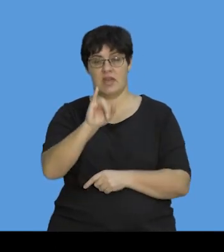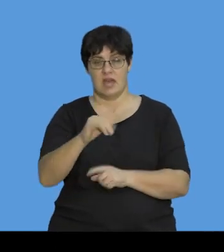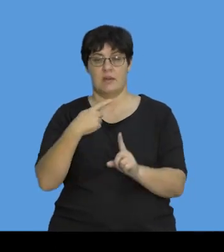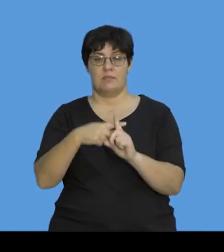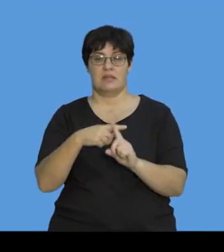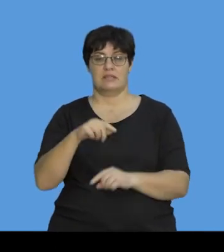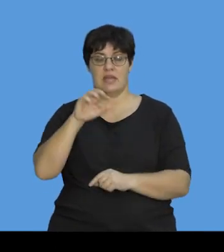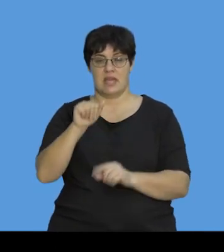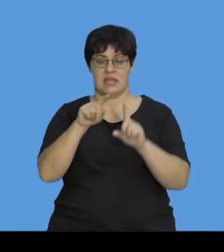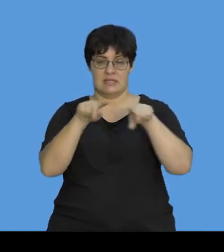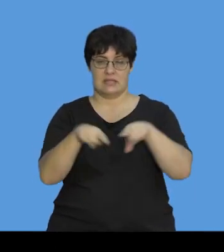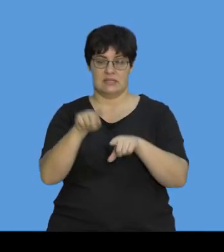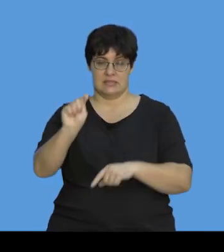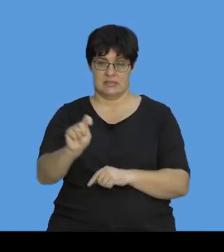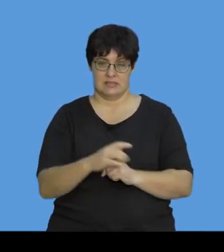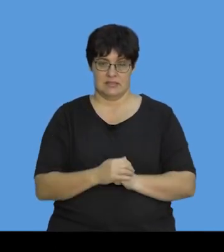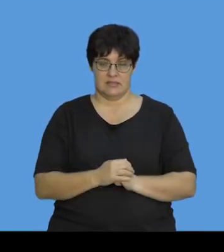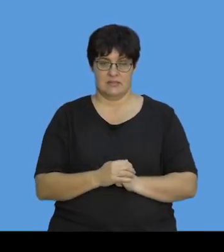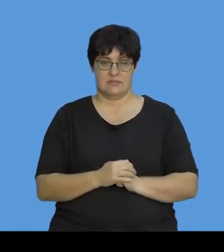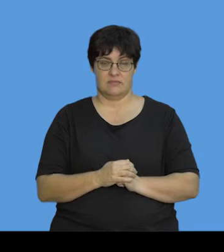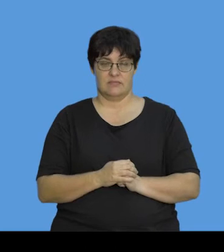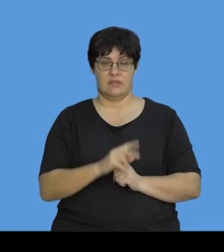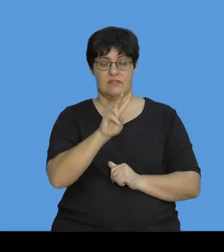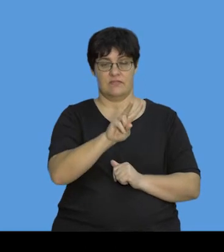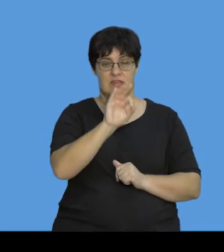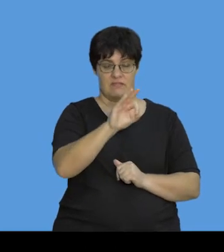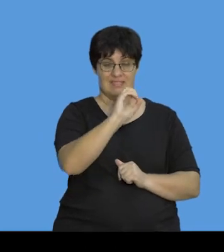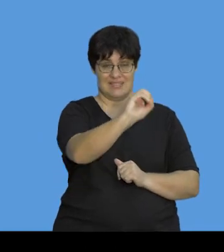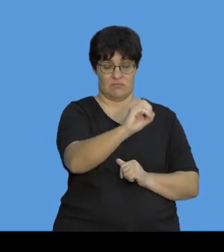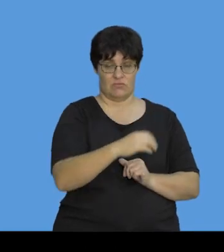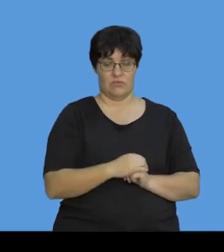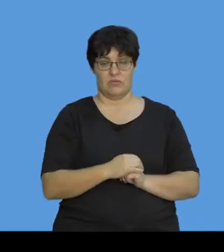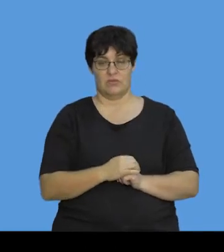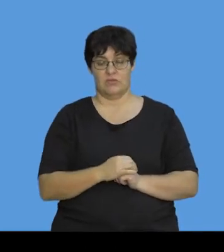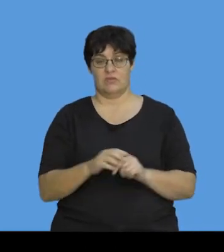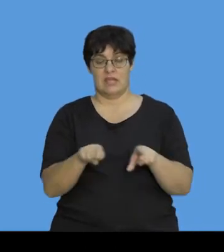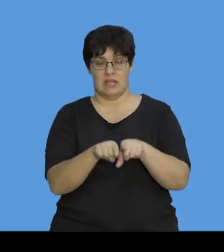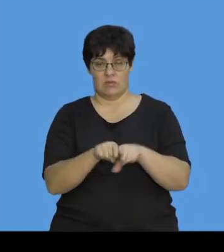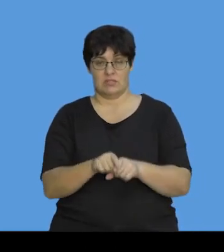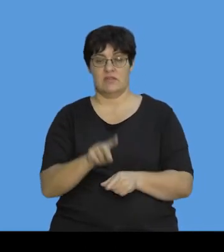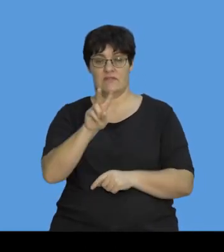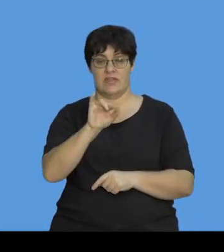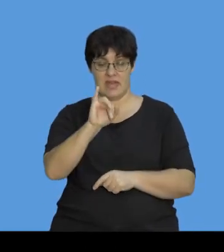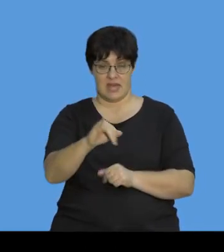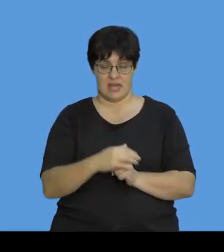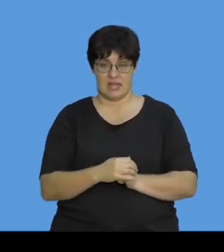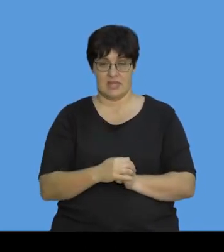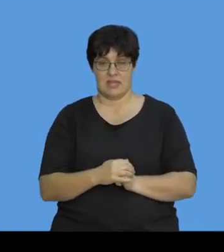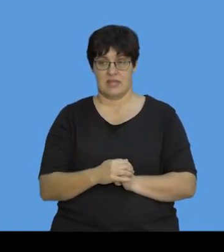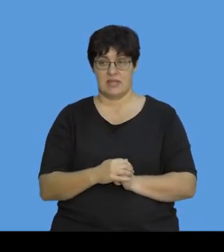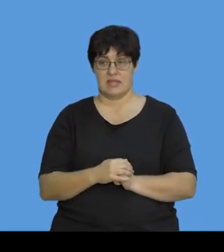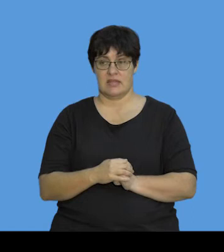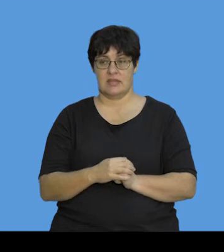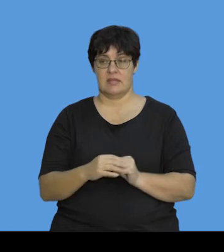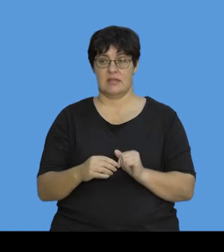VI plus A delta T. VF is 0. We want VI.